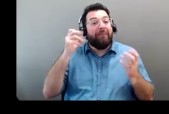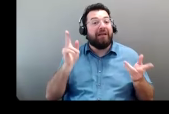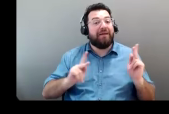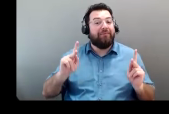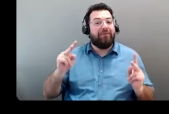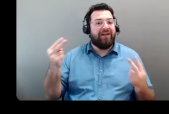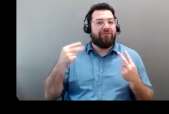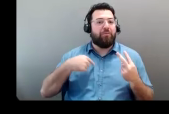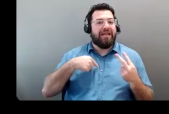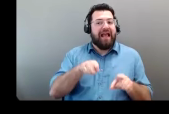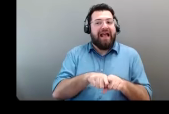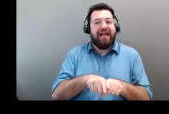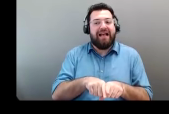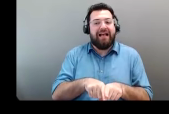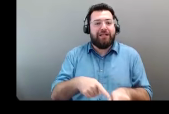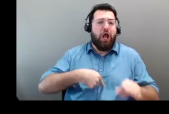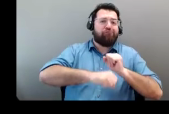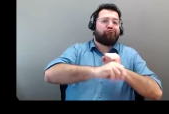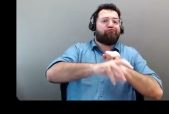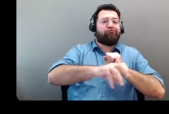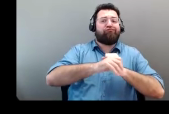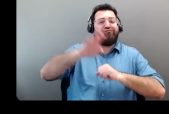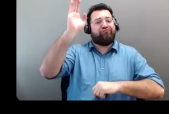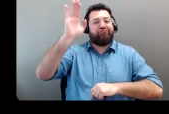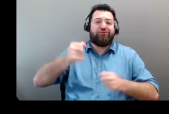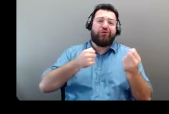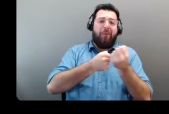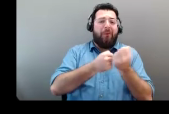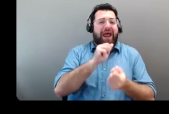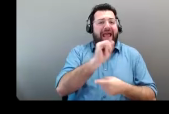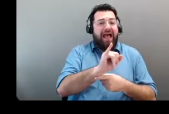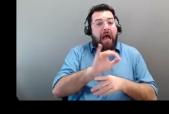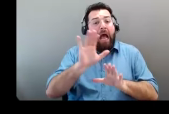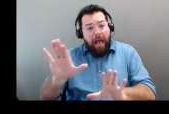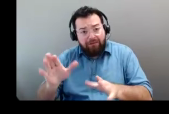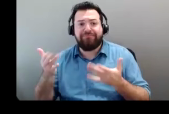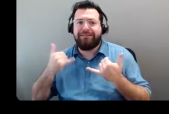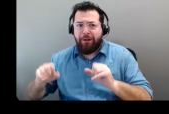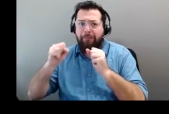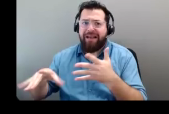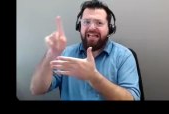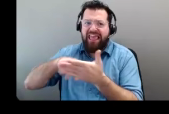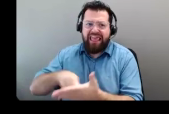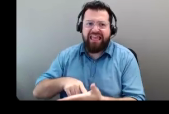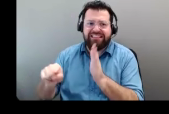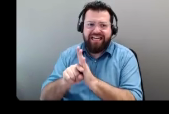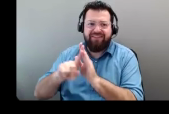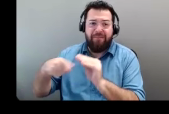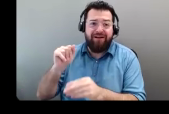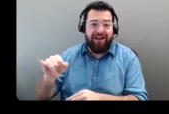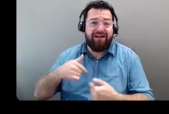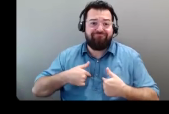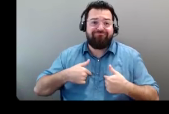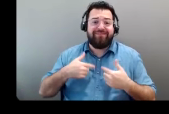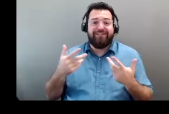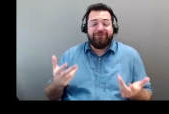of spokesman for AI sometimes. And I'm like, no, I have a lot of criticisms. I usually, yeah, if we have those conversations,